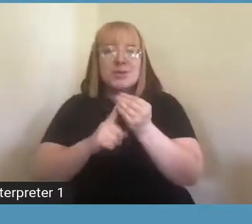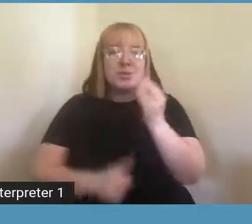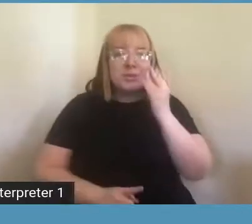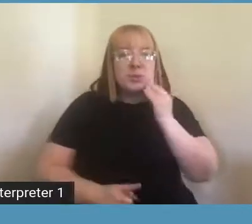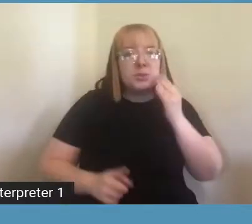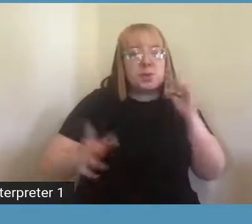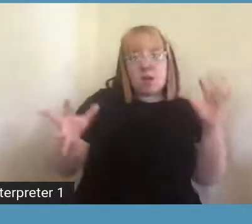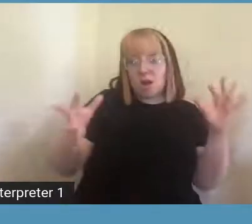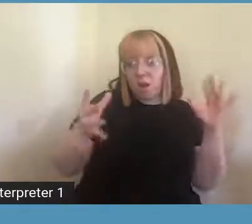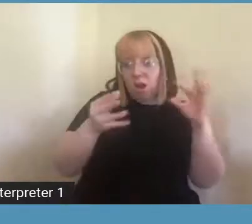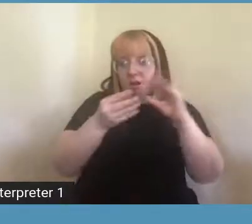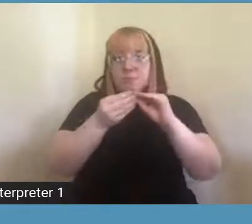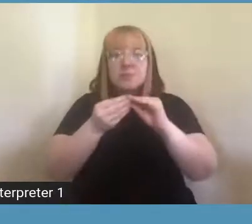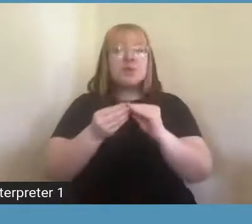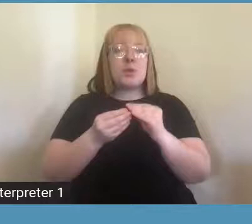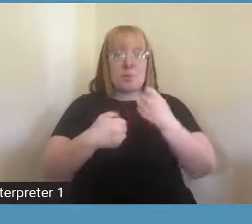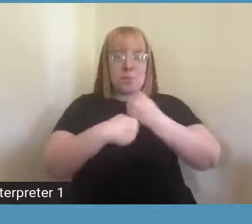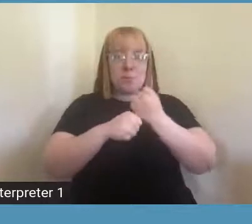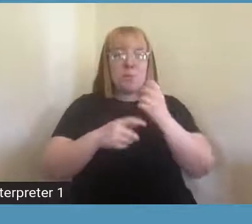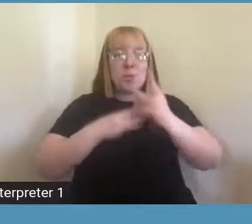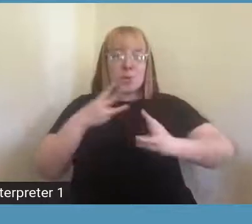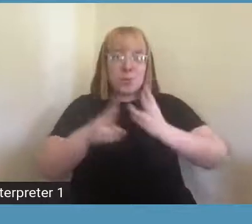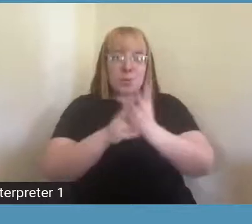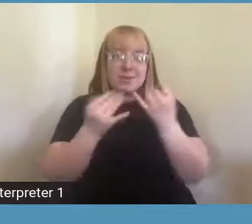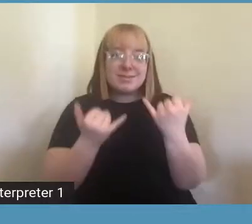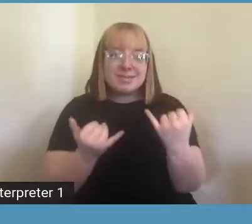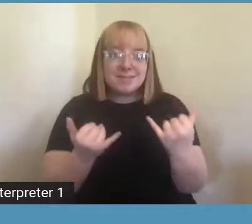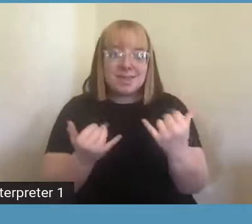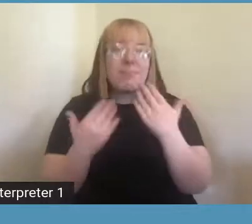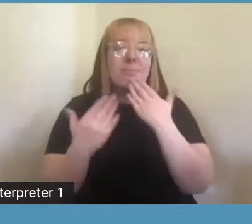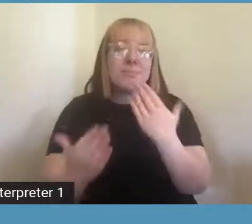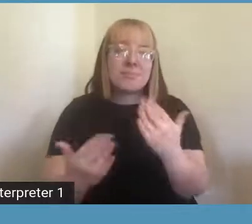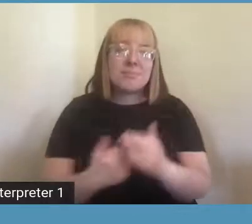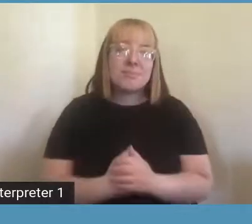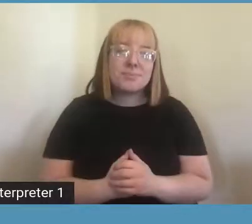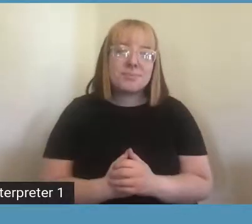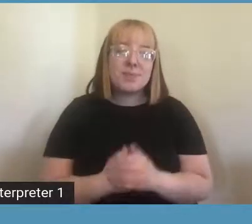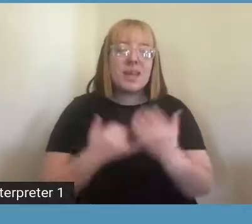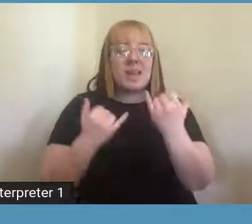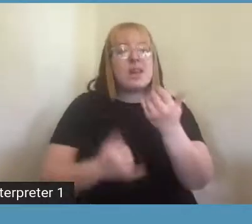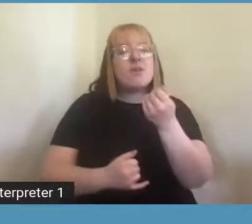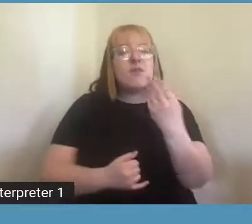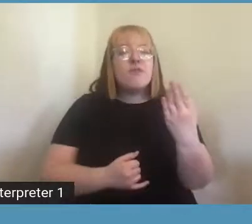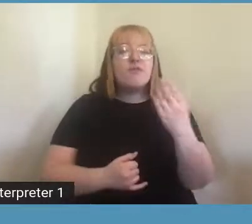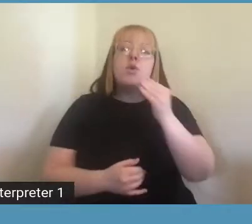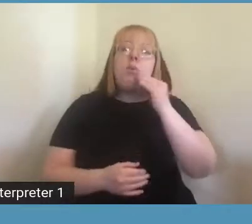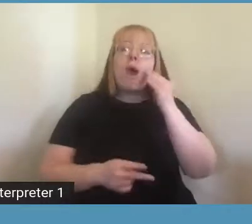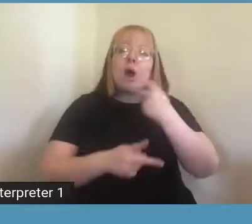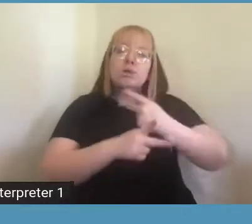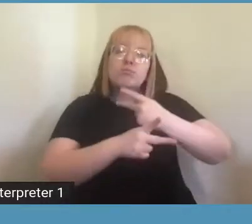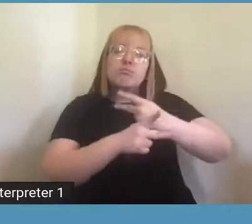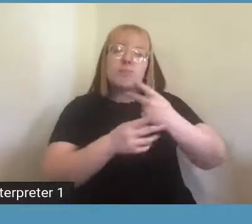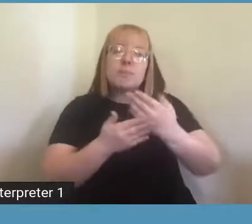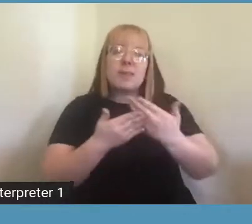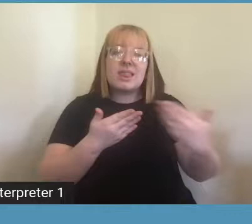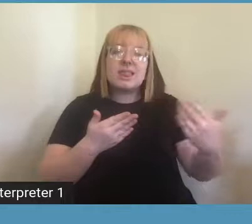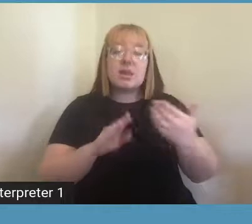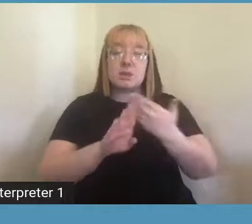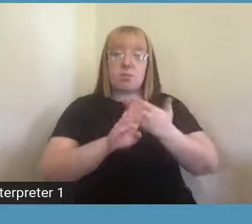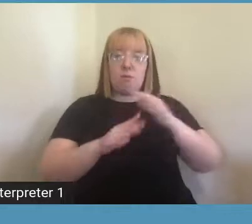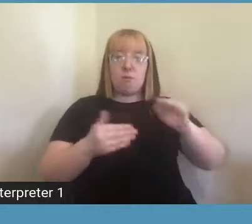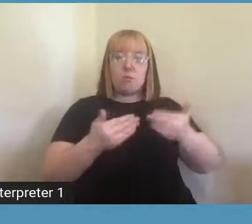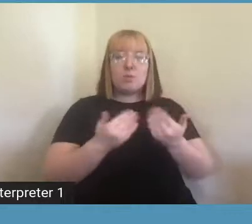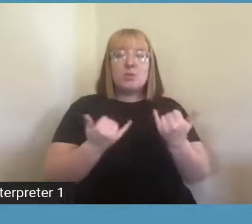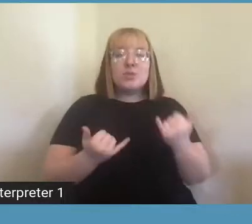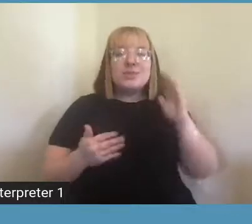richness of our world and our profession. Thank you. And now for just a few housekeeping notes before we introduce today's presenter and